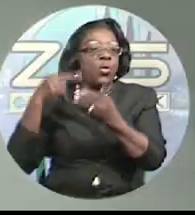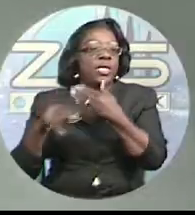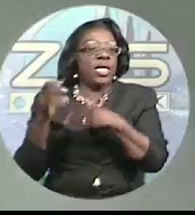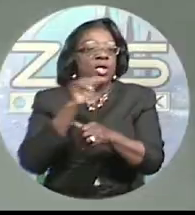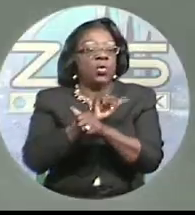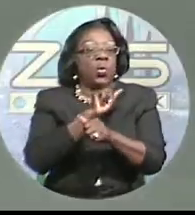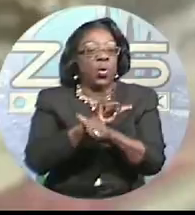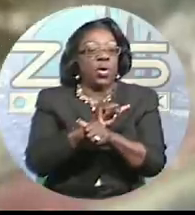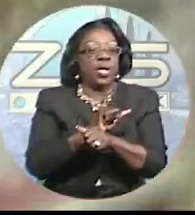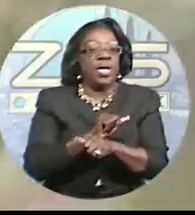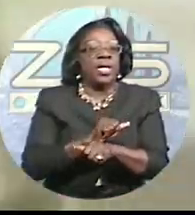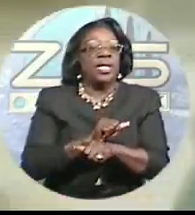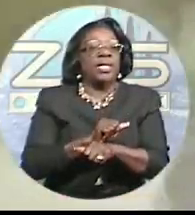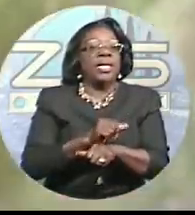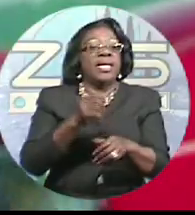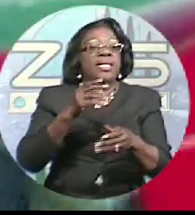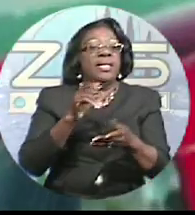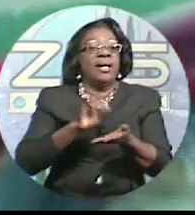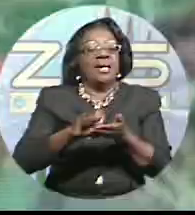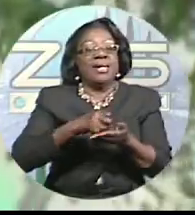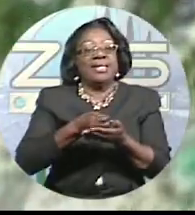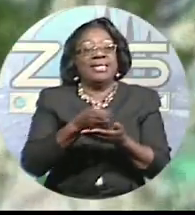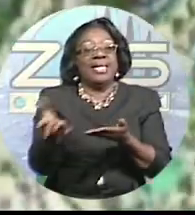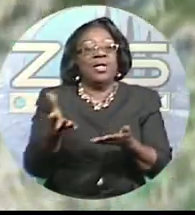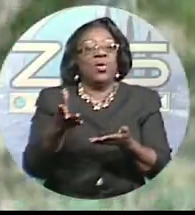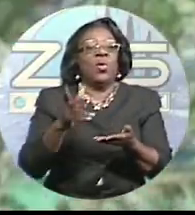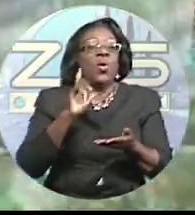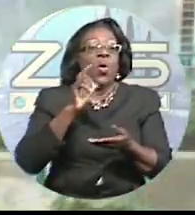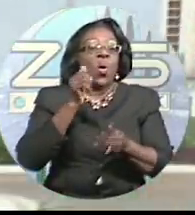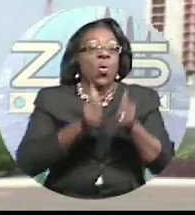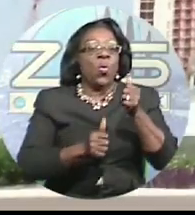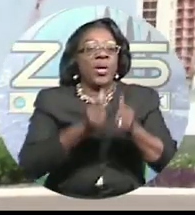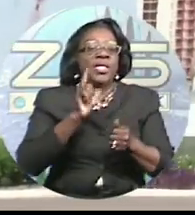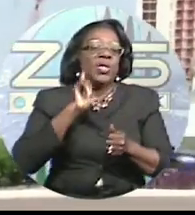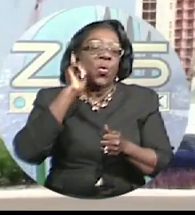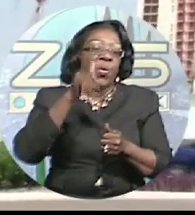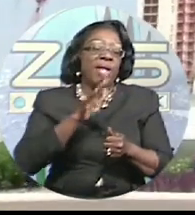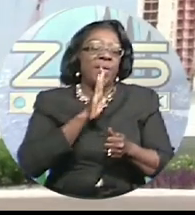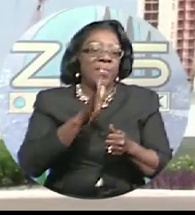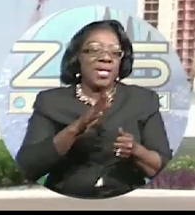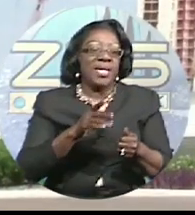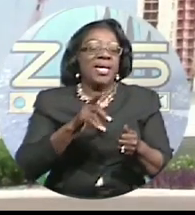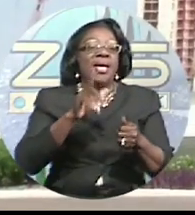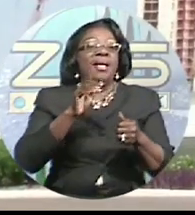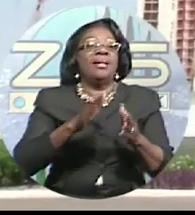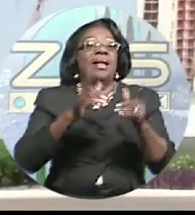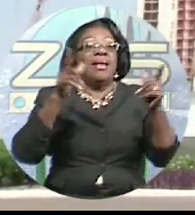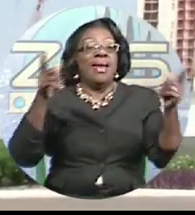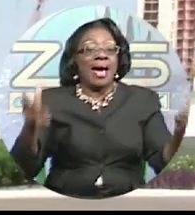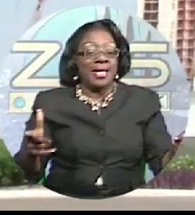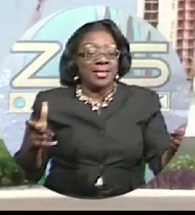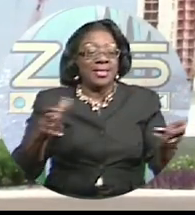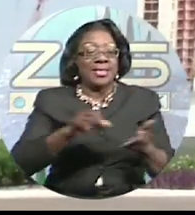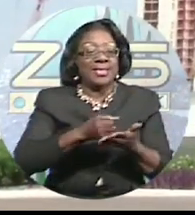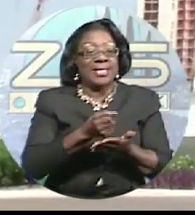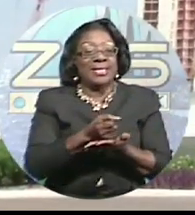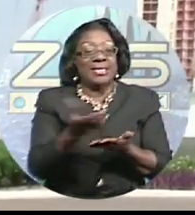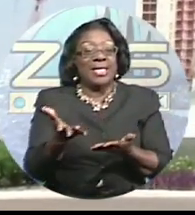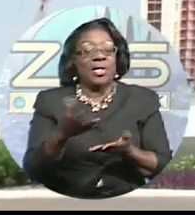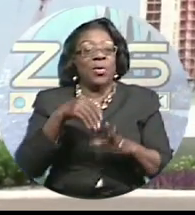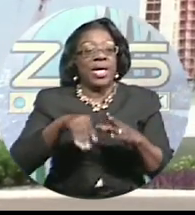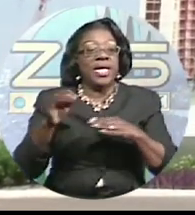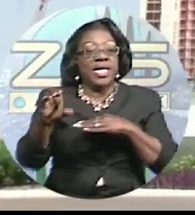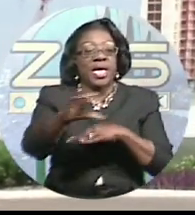say will be the largest and most exciting casino in the Caribbean. The Baha Mar Casino and Hotel will have a 1,000-room hotel and